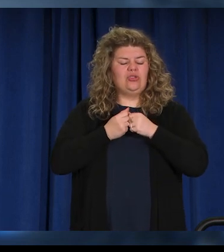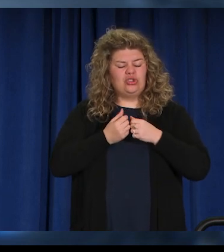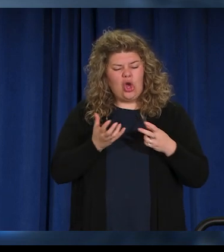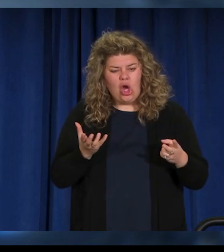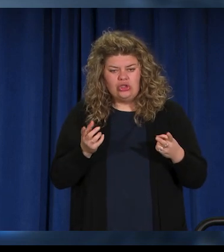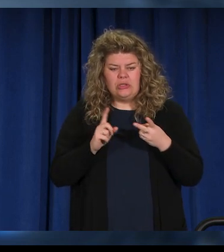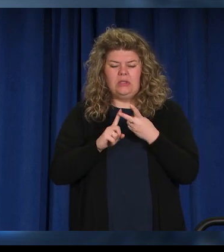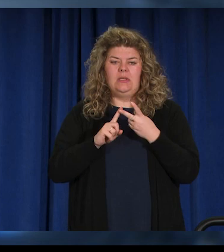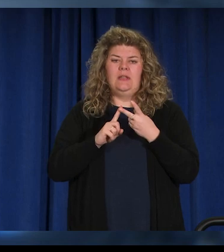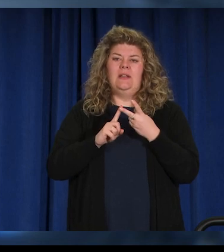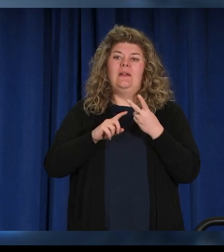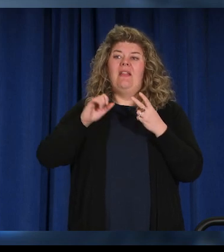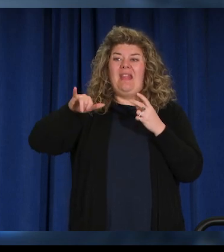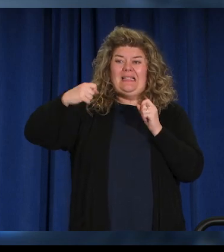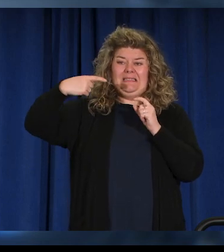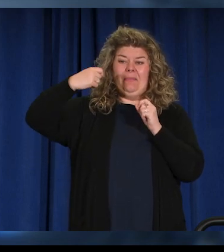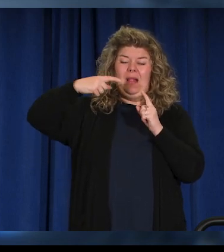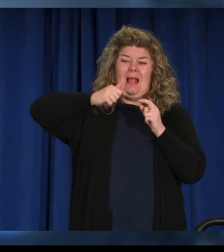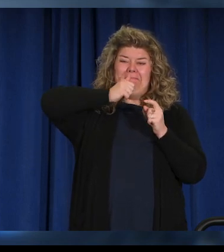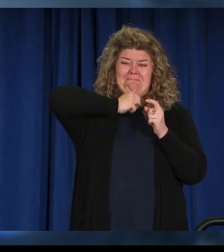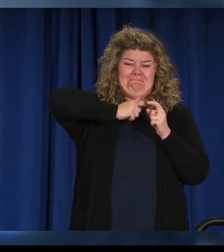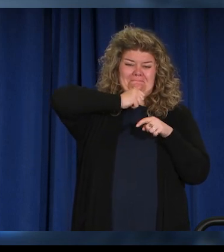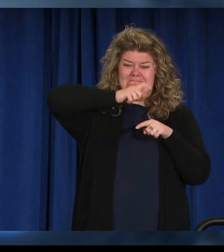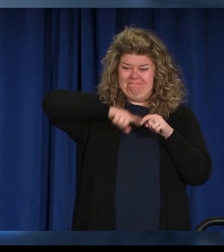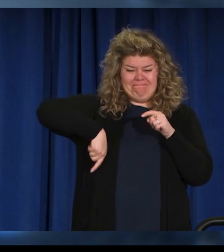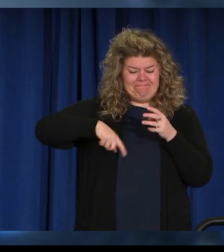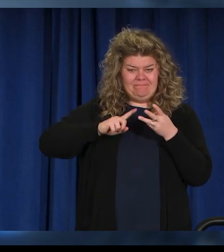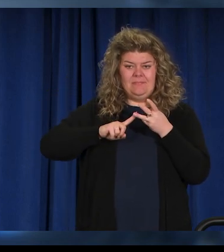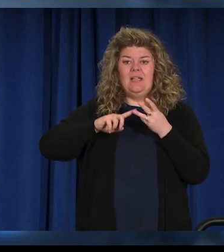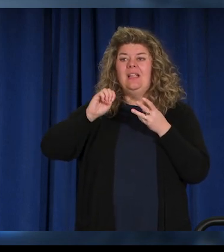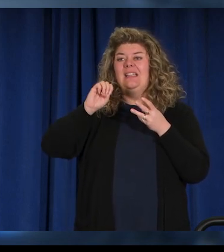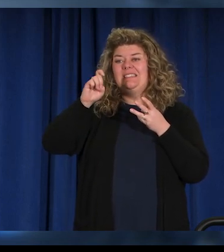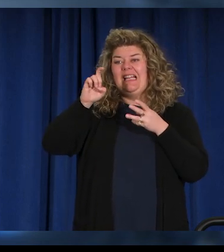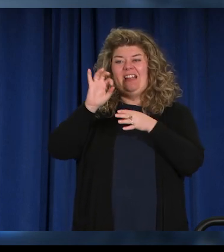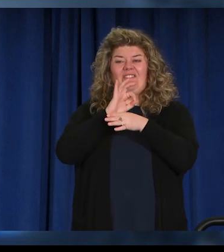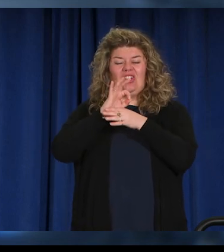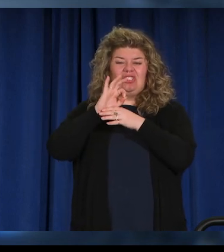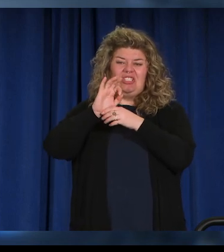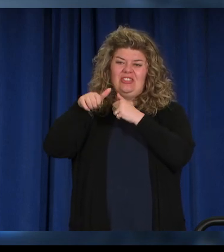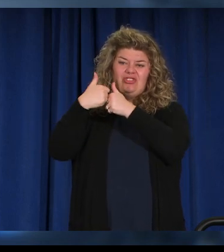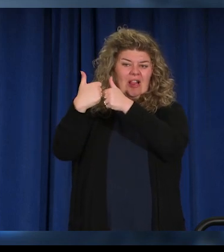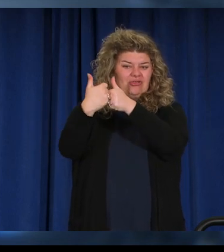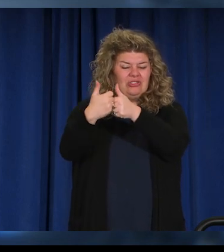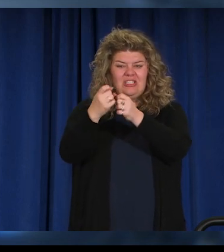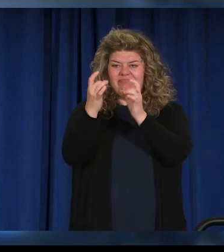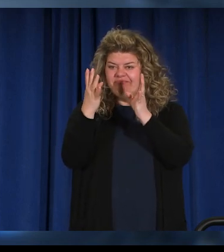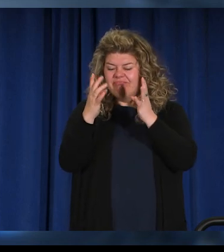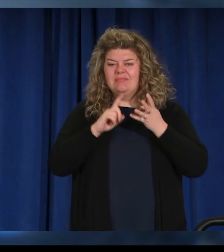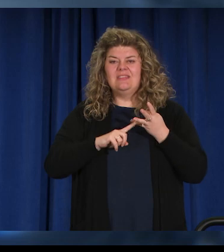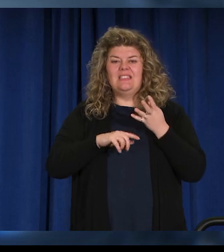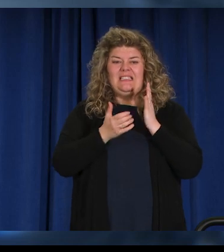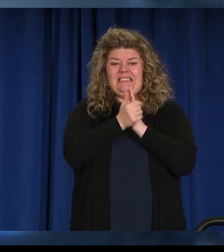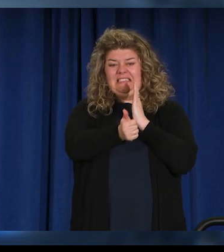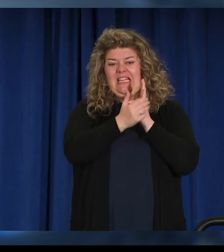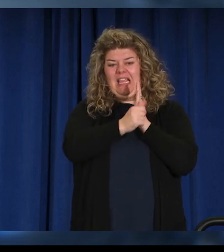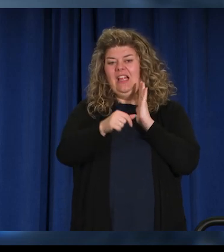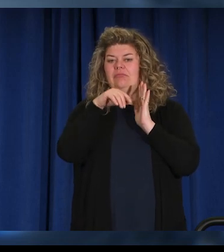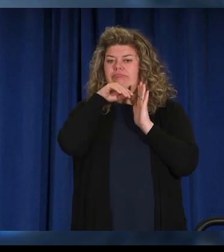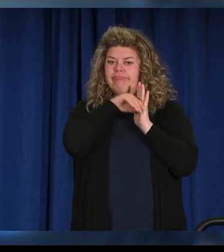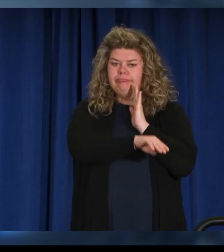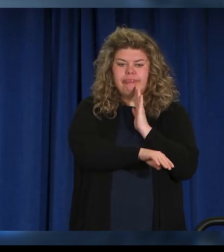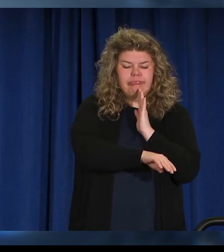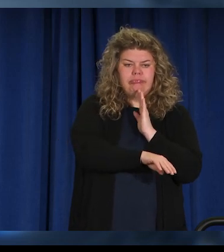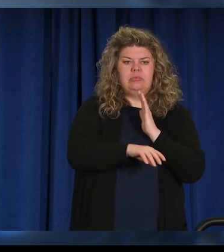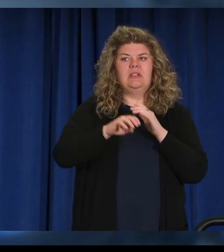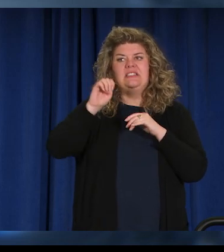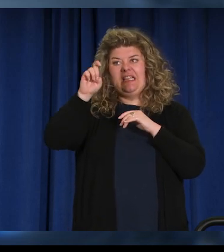reduced tolerance to stimuli, increased executive functioning challenges, and loss of skills, including deterioration